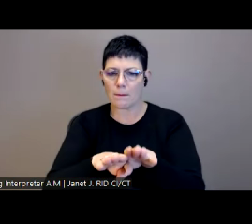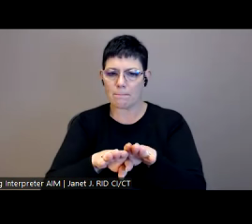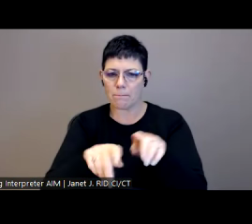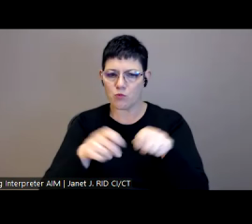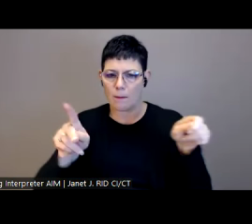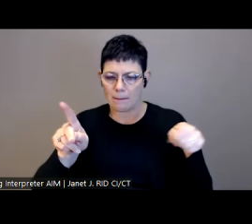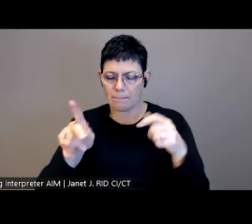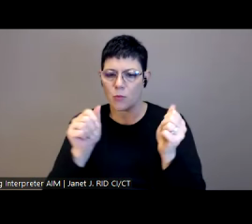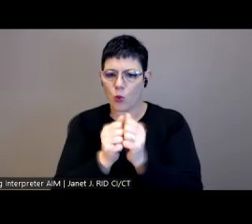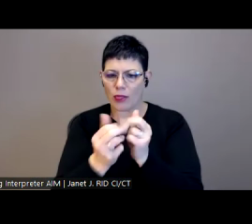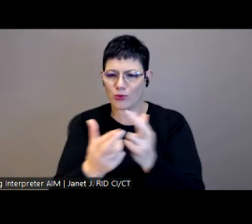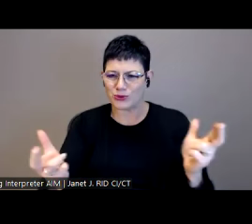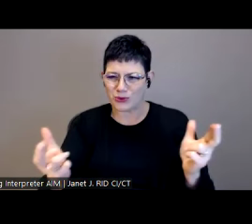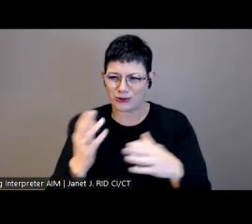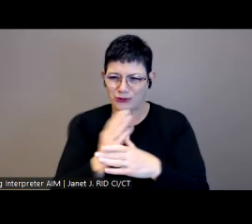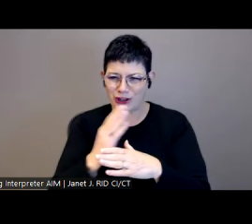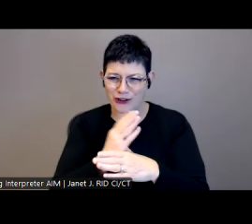resources.